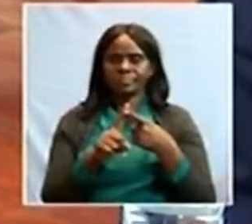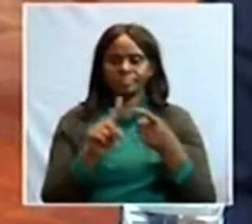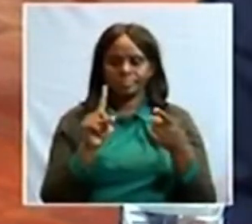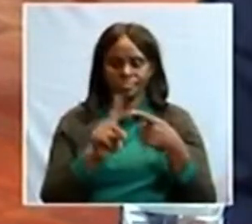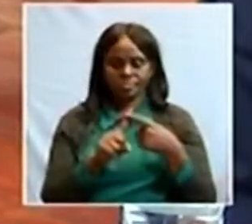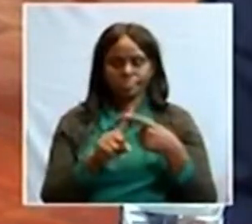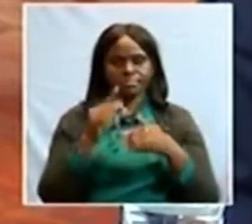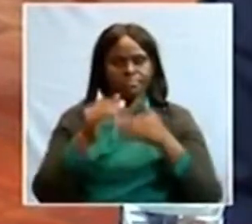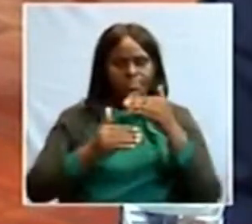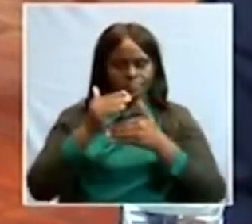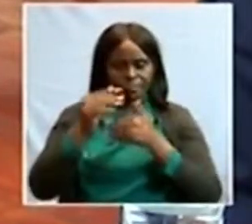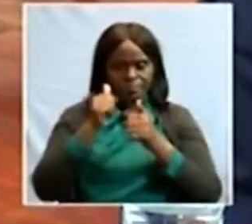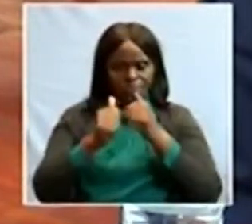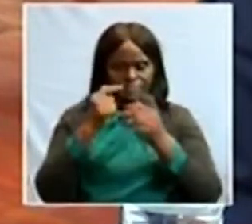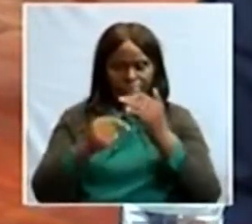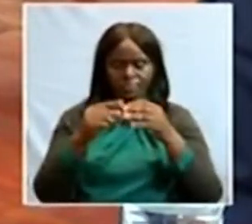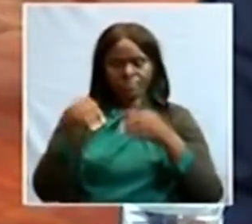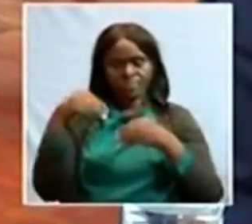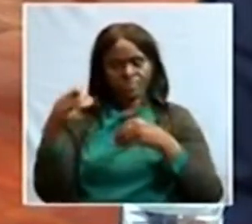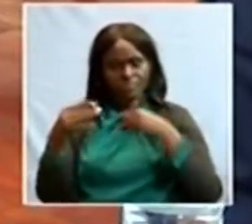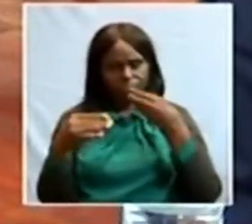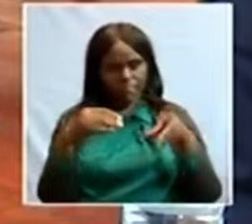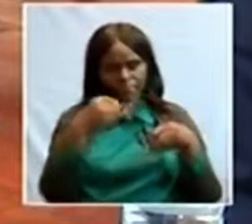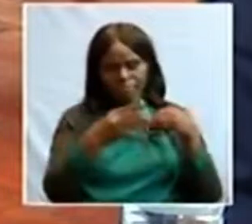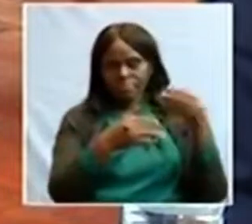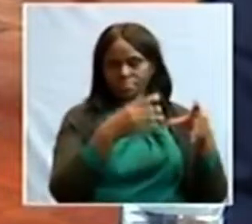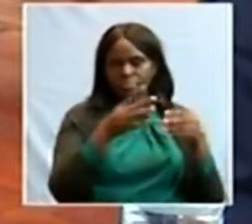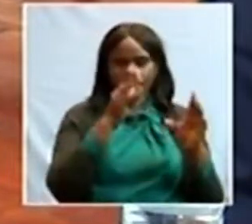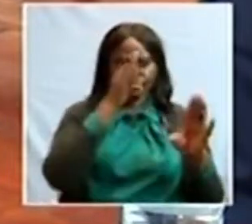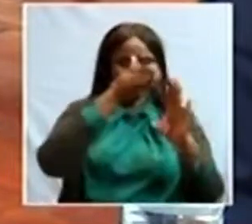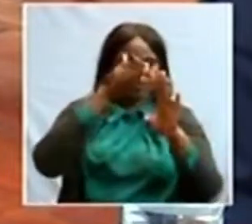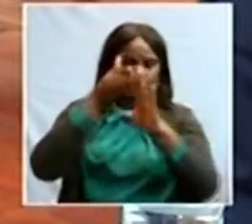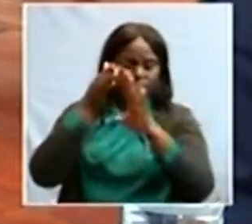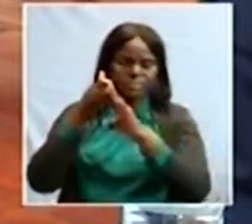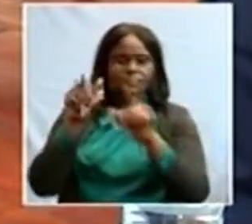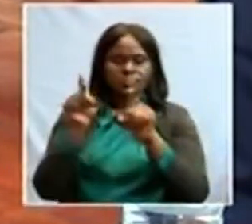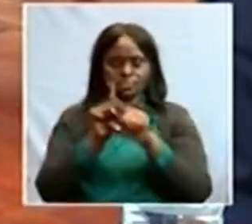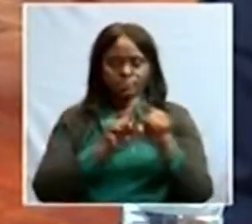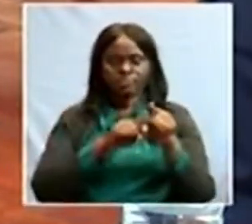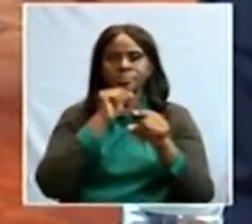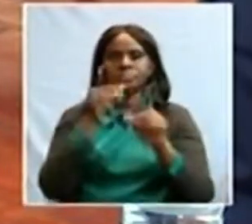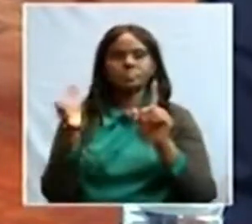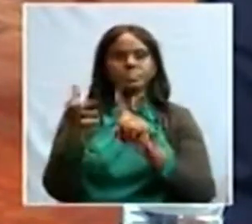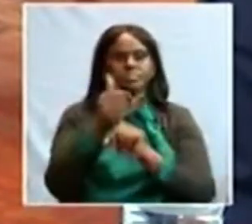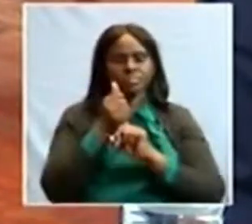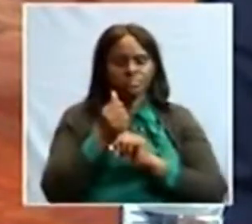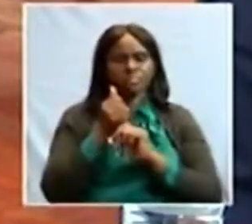the next one, which is deliverables. Target output not achieved.